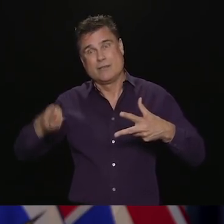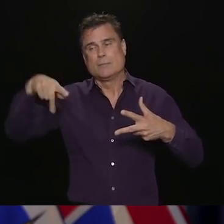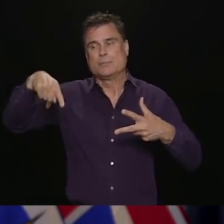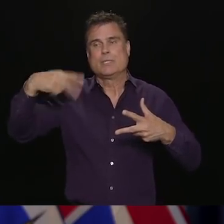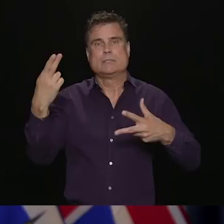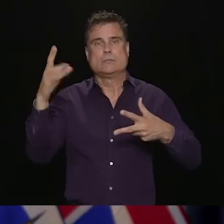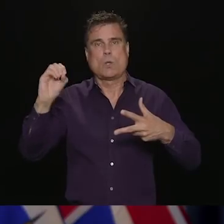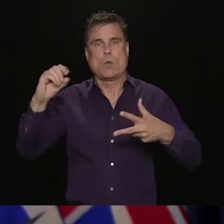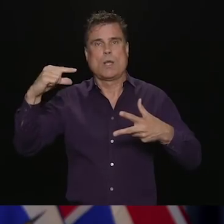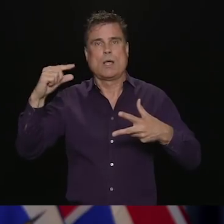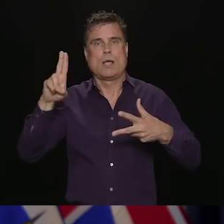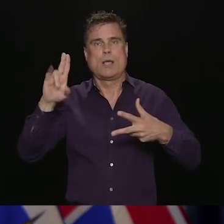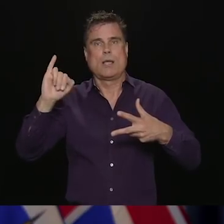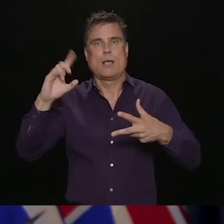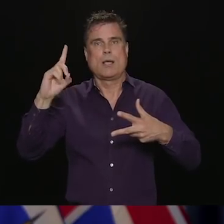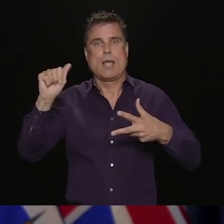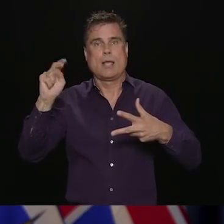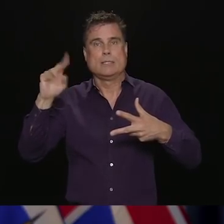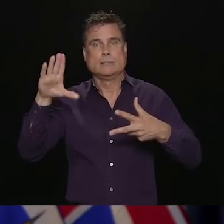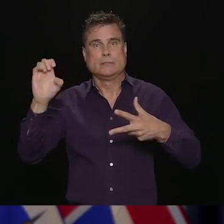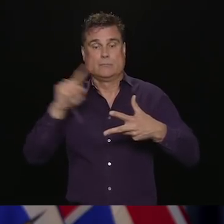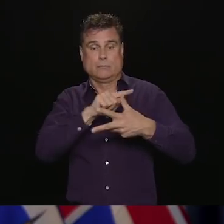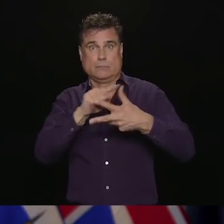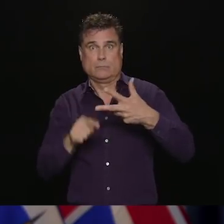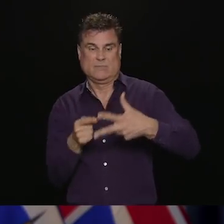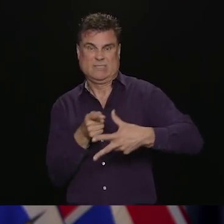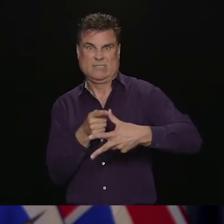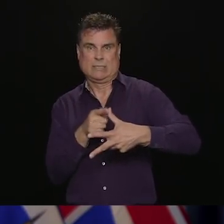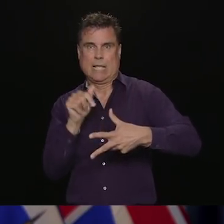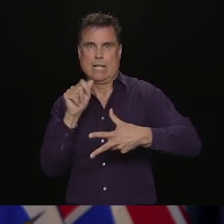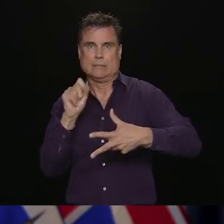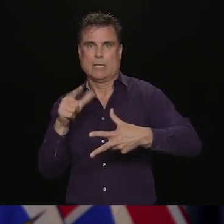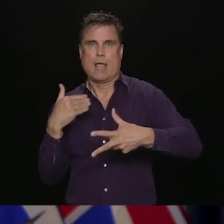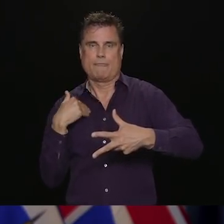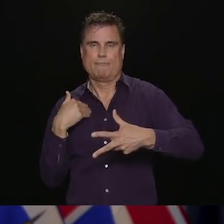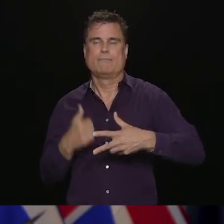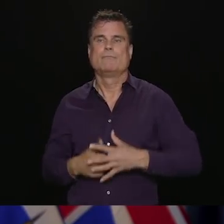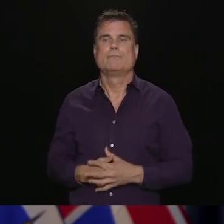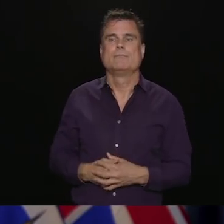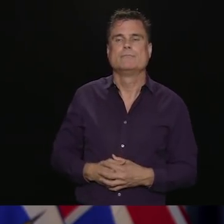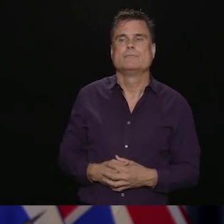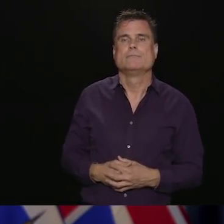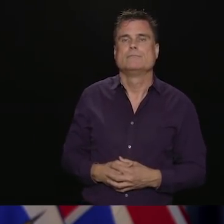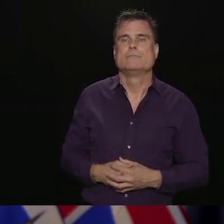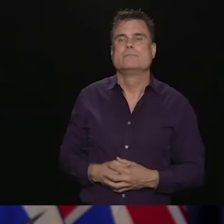gov.bc.ca/COVID-19. And for a full listing of the Provincial Health Officer's orders, visit